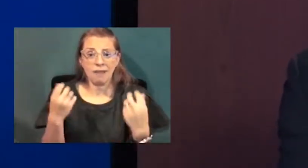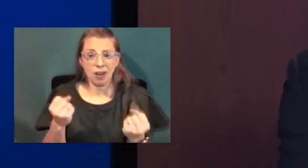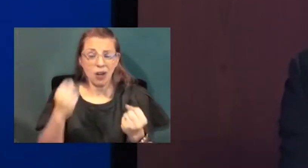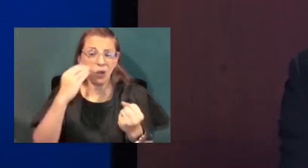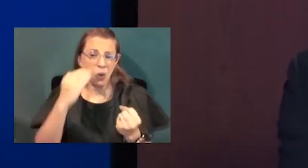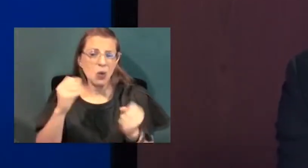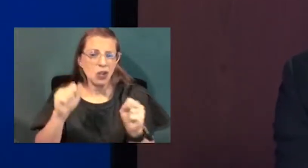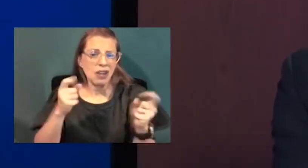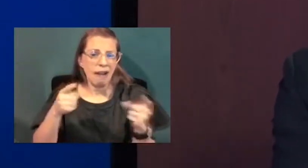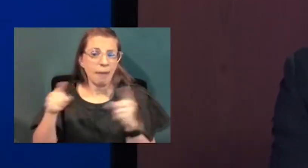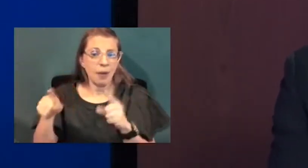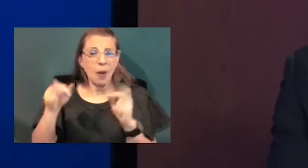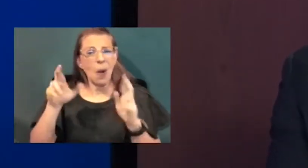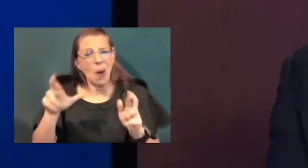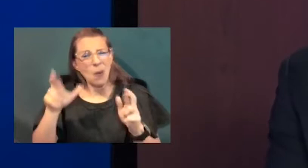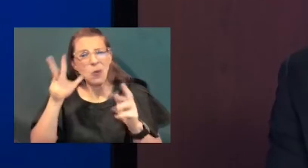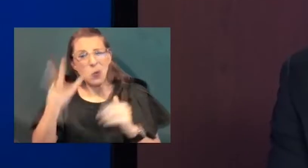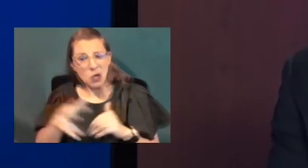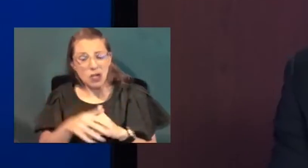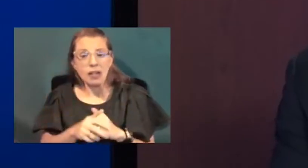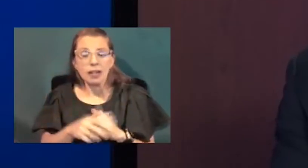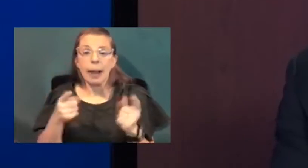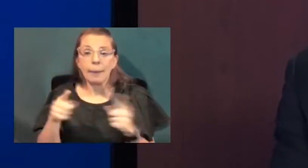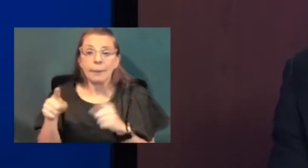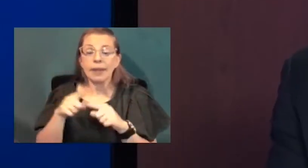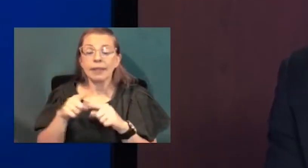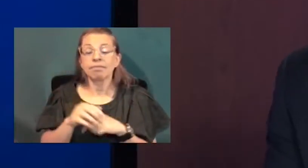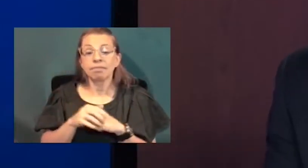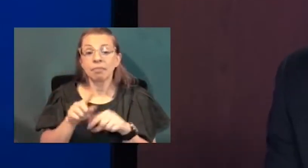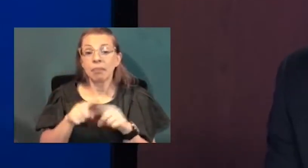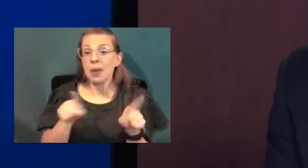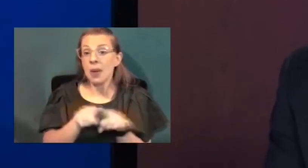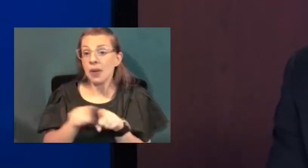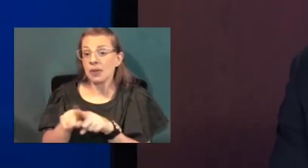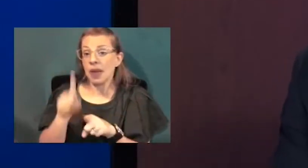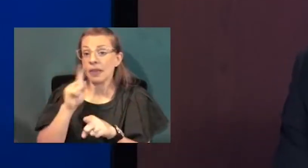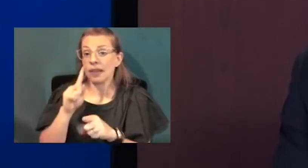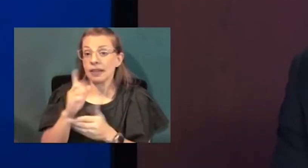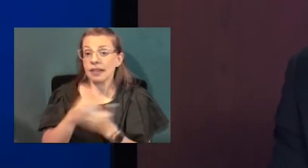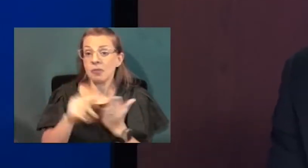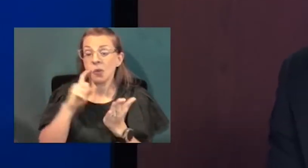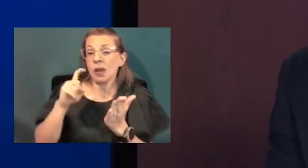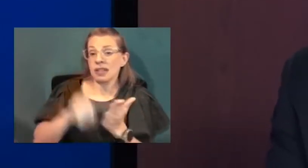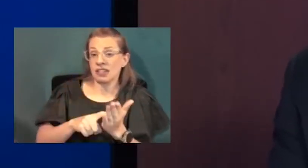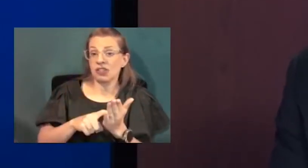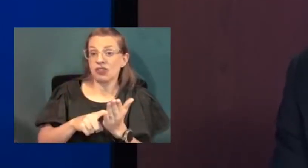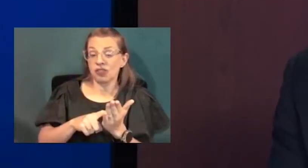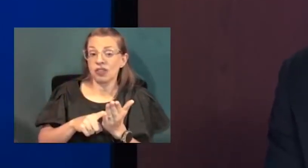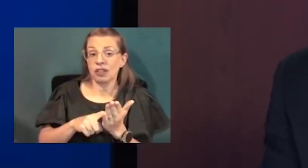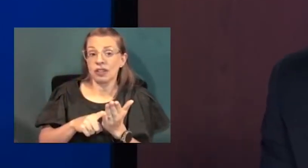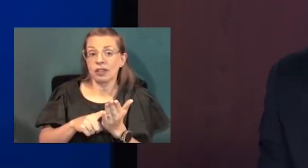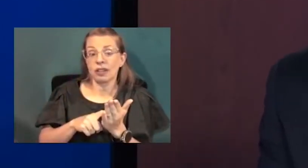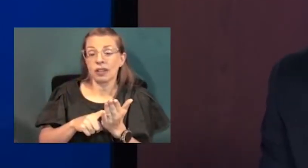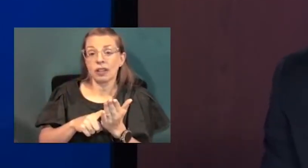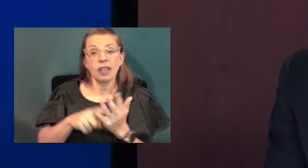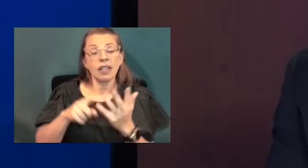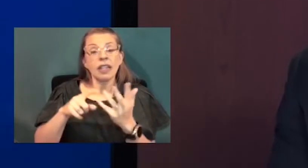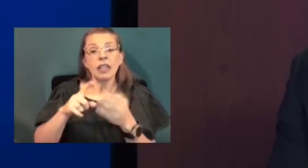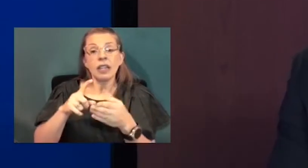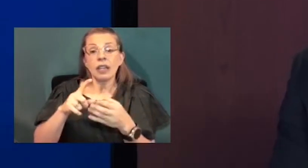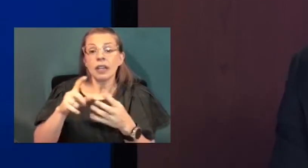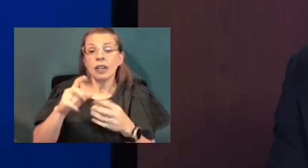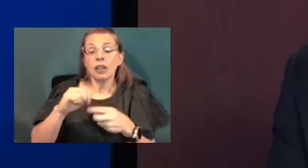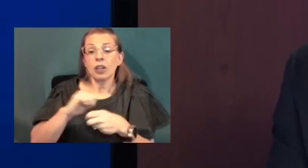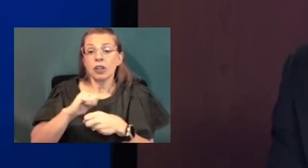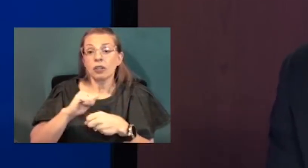we hoped would, but also I think some recognition of the fact that you're not totally out of the woods, you should still be safe.